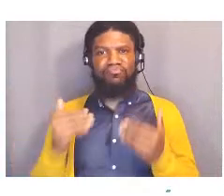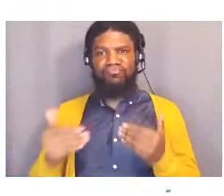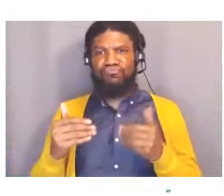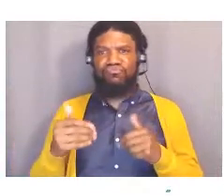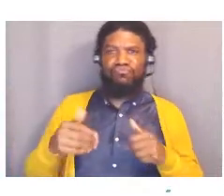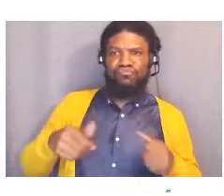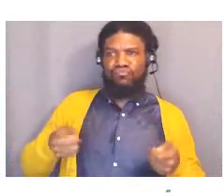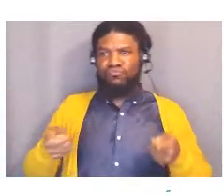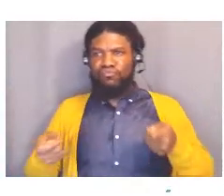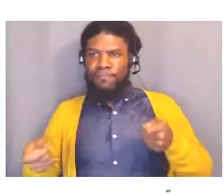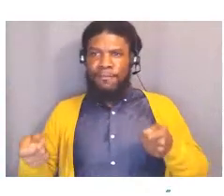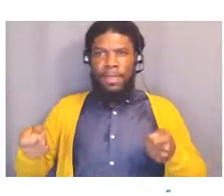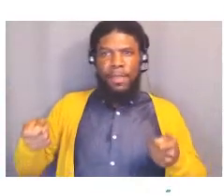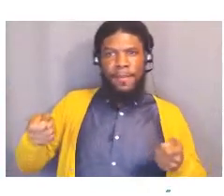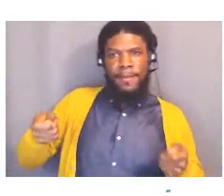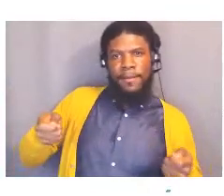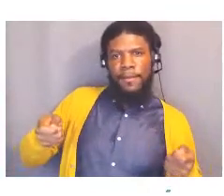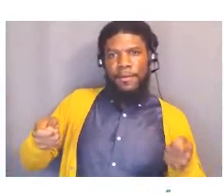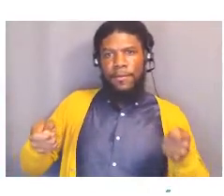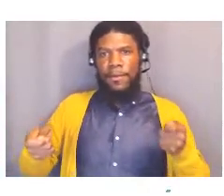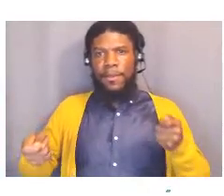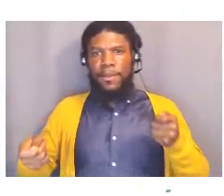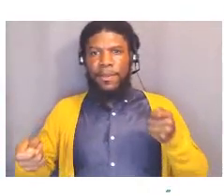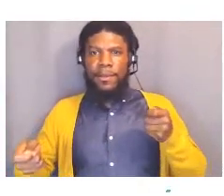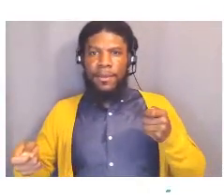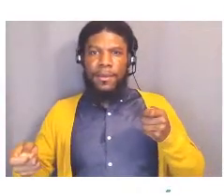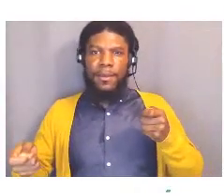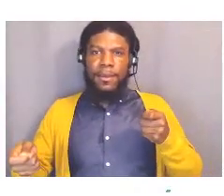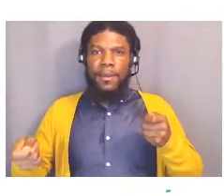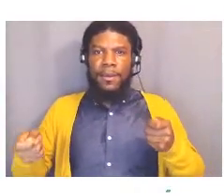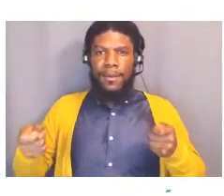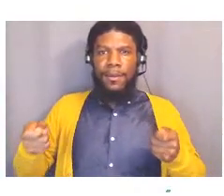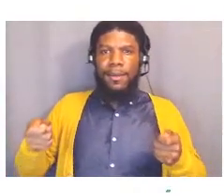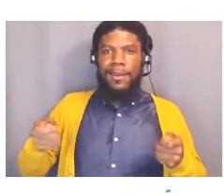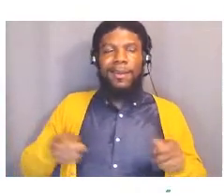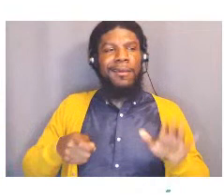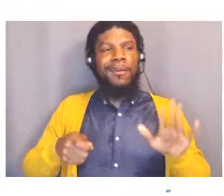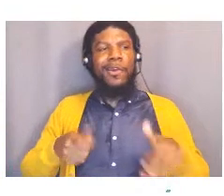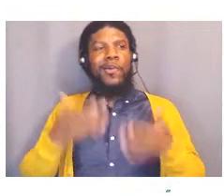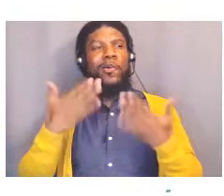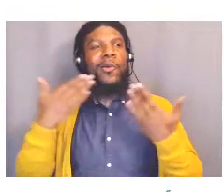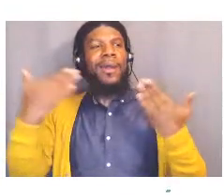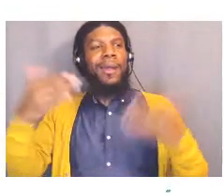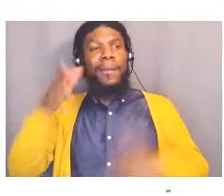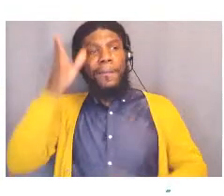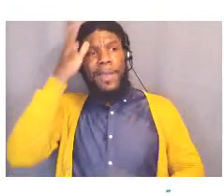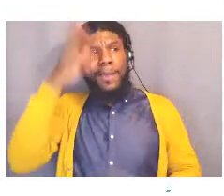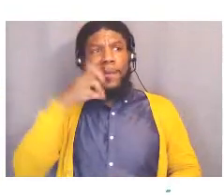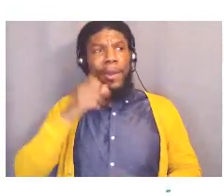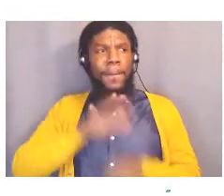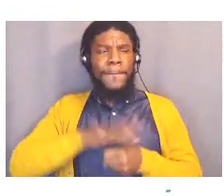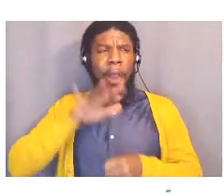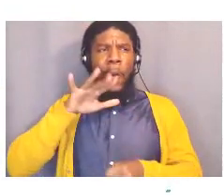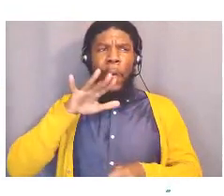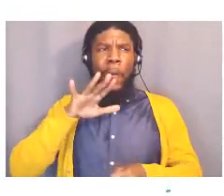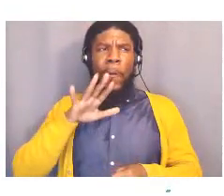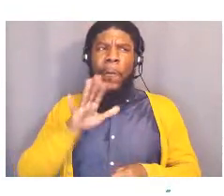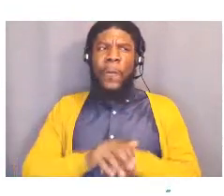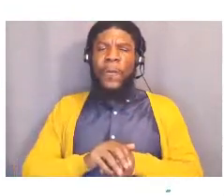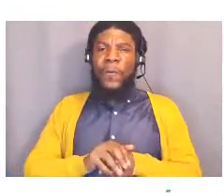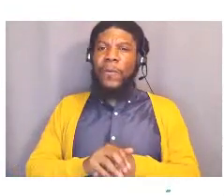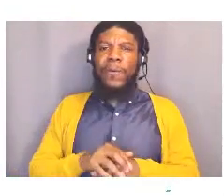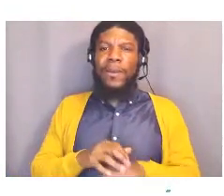and fly right. Oh, cool down, Papa, don't you blow your top. Now, ain't no sense